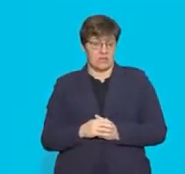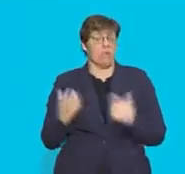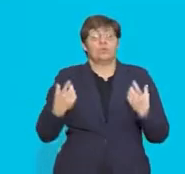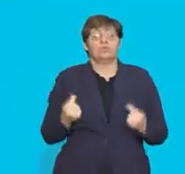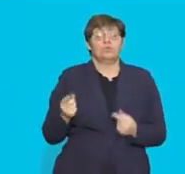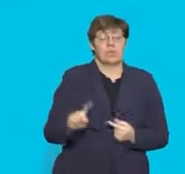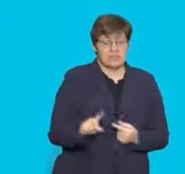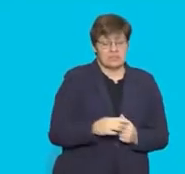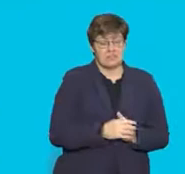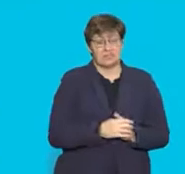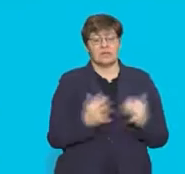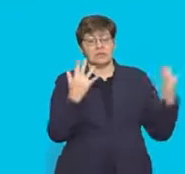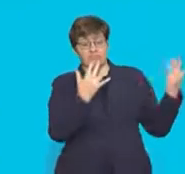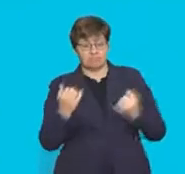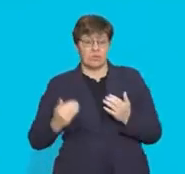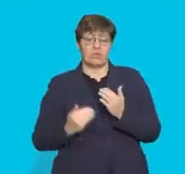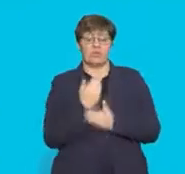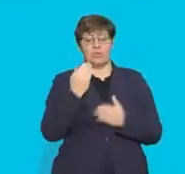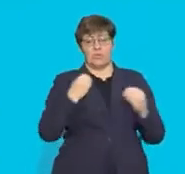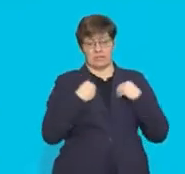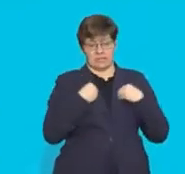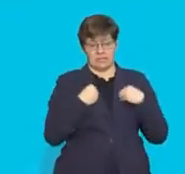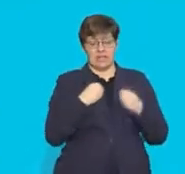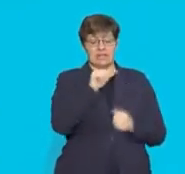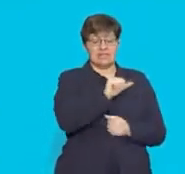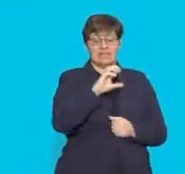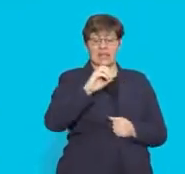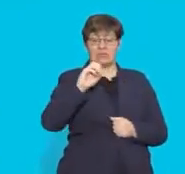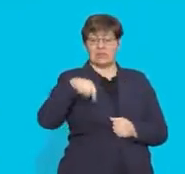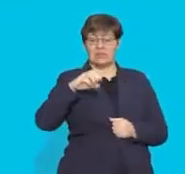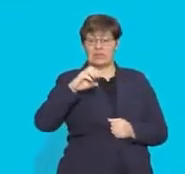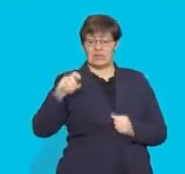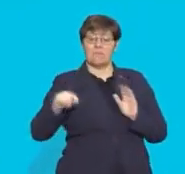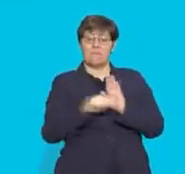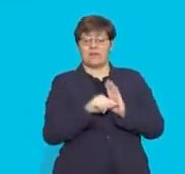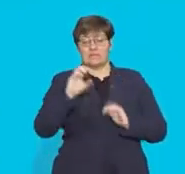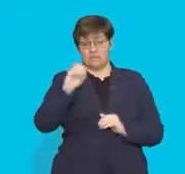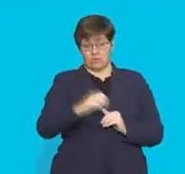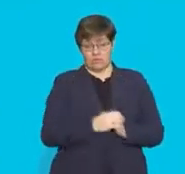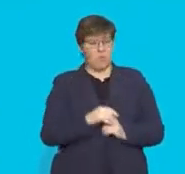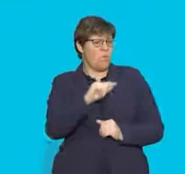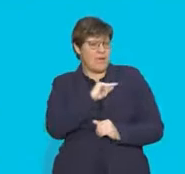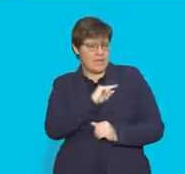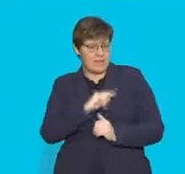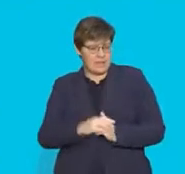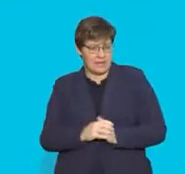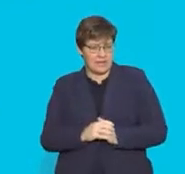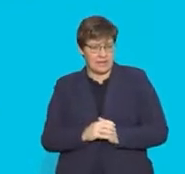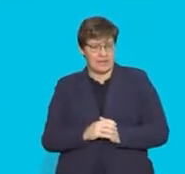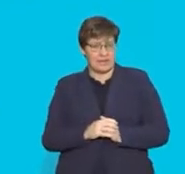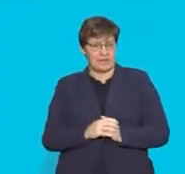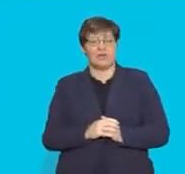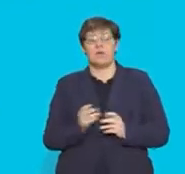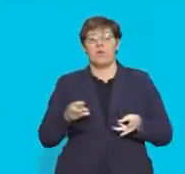with it? We're now going to calculate the new asset. 600,000 rand minus zero. Why is that?